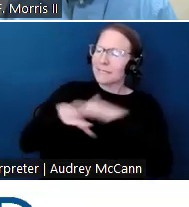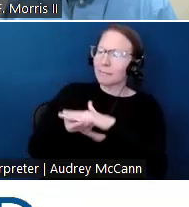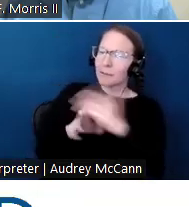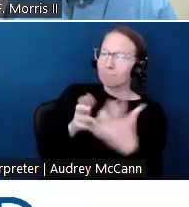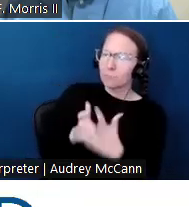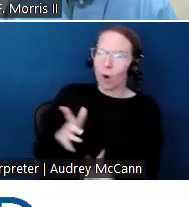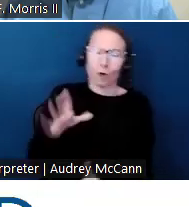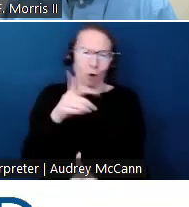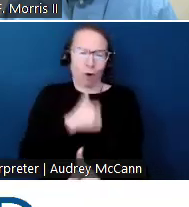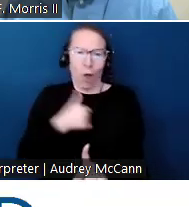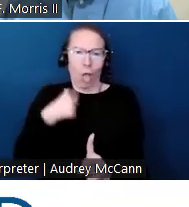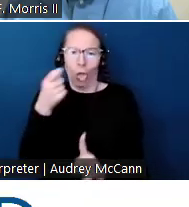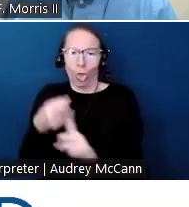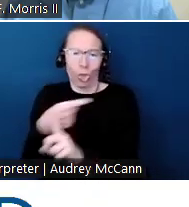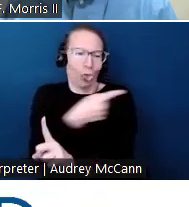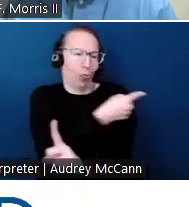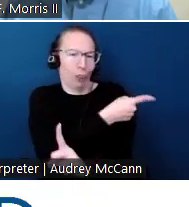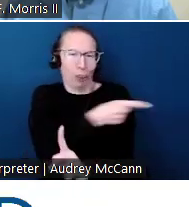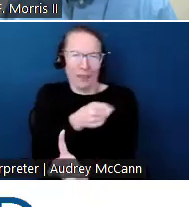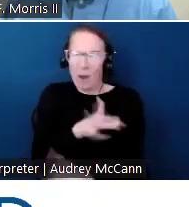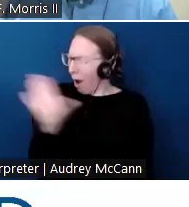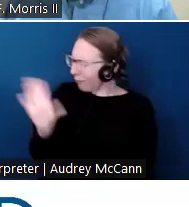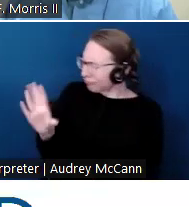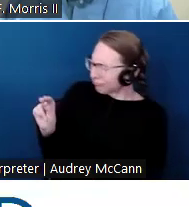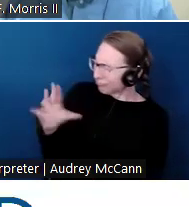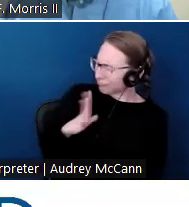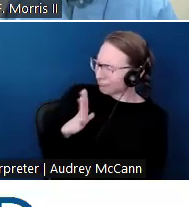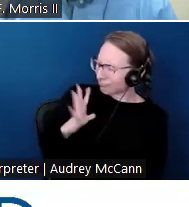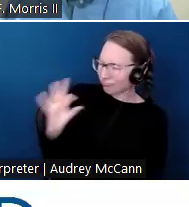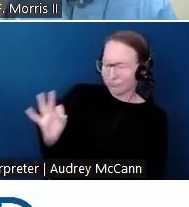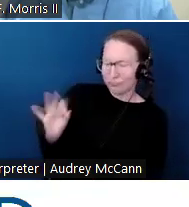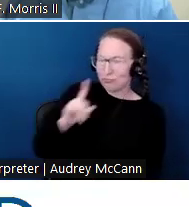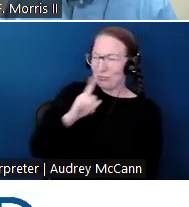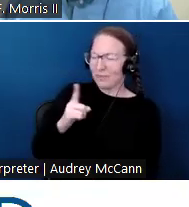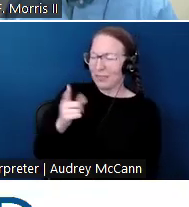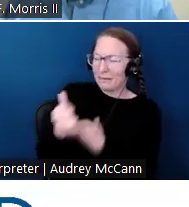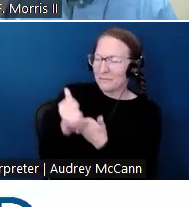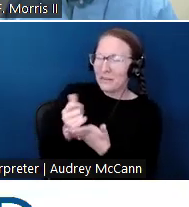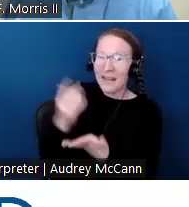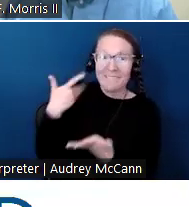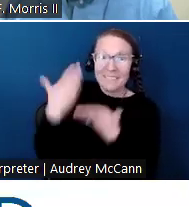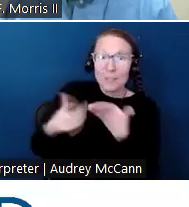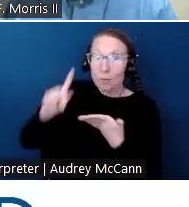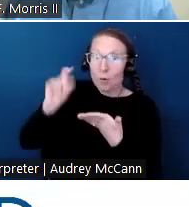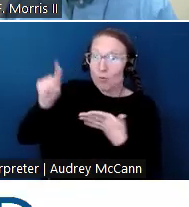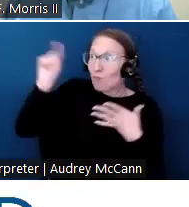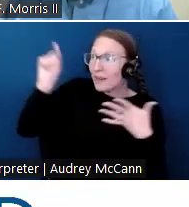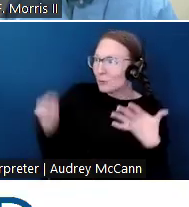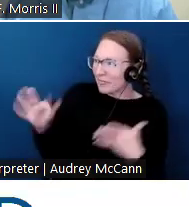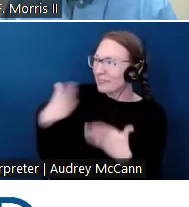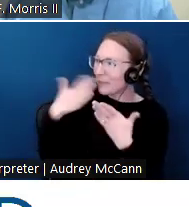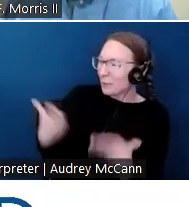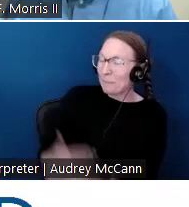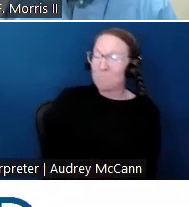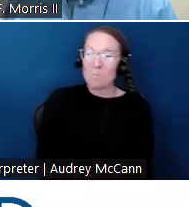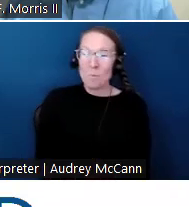to kind of go off track a little bit. No, not at all. That's really helpful. And we got a couple of questions on that. So thank you.